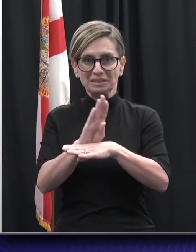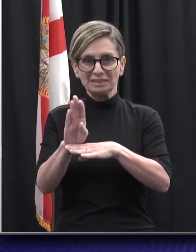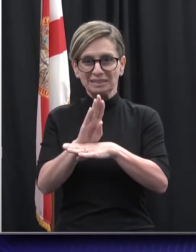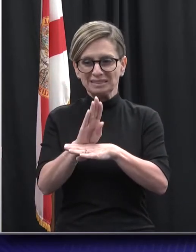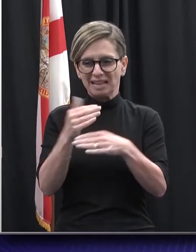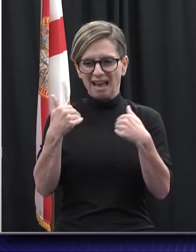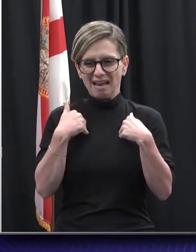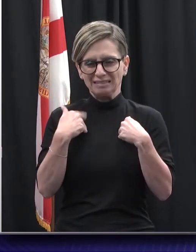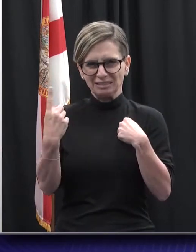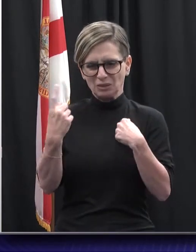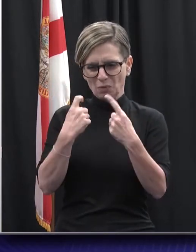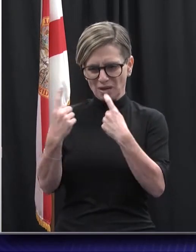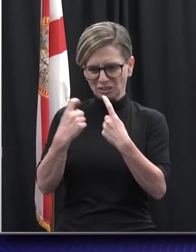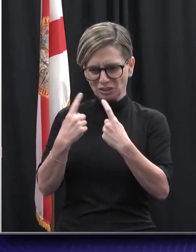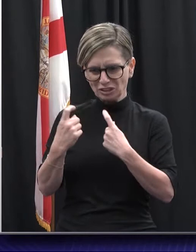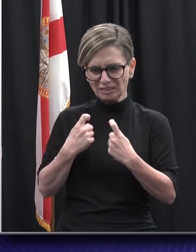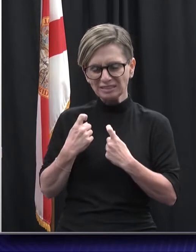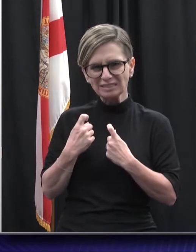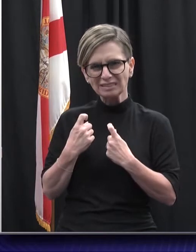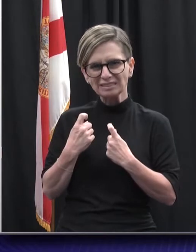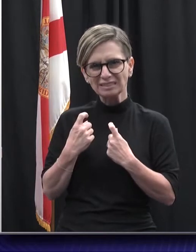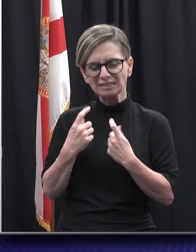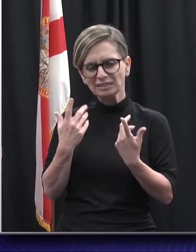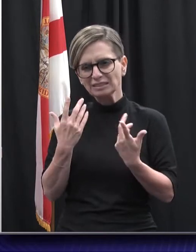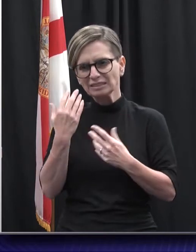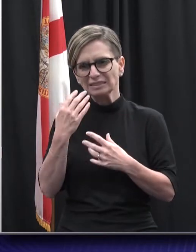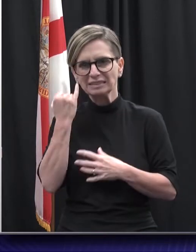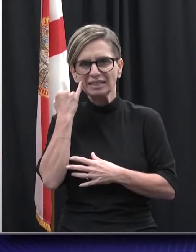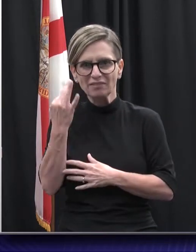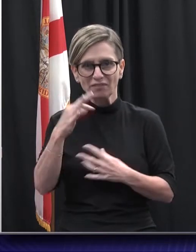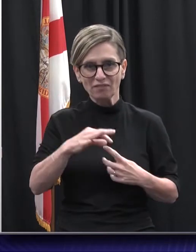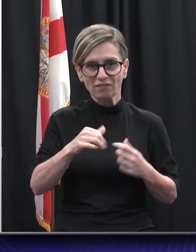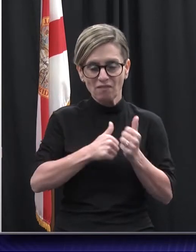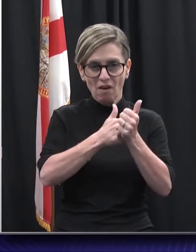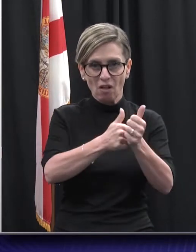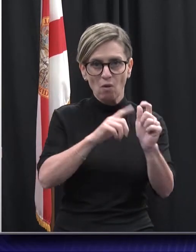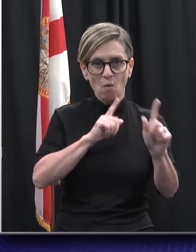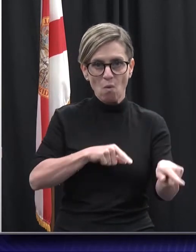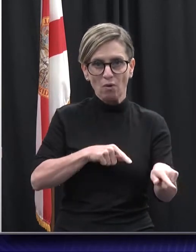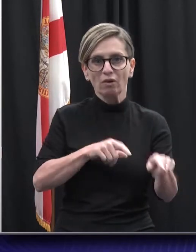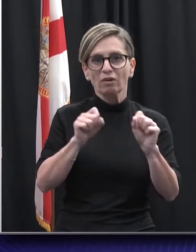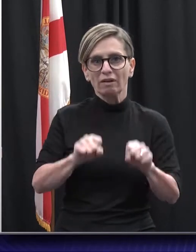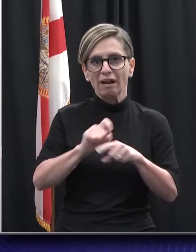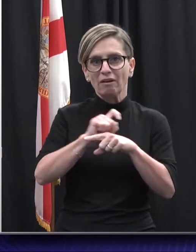the impacts on them can call the EDC at